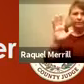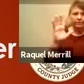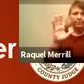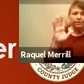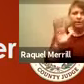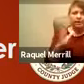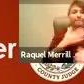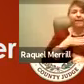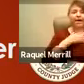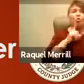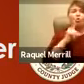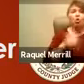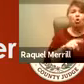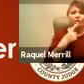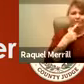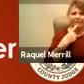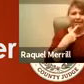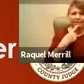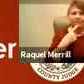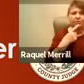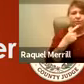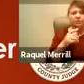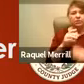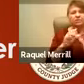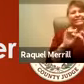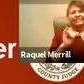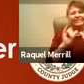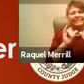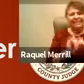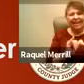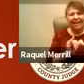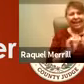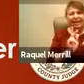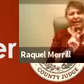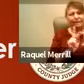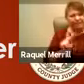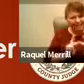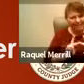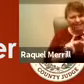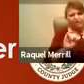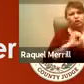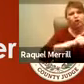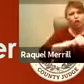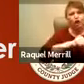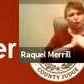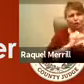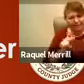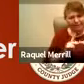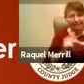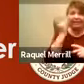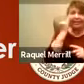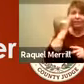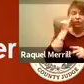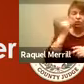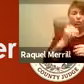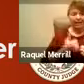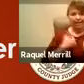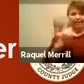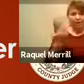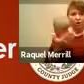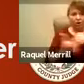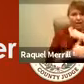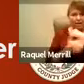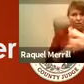my order basically says, you know, shelter in place. If you're an individual living in Hidalgo County, you